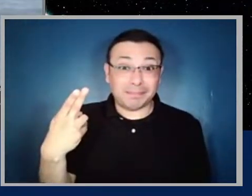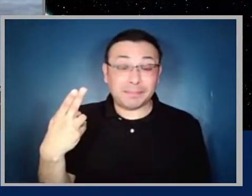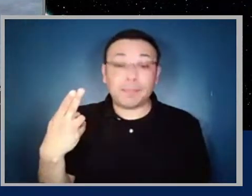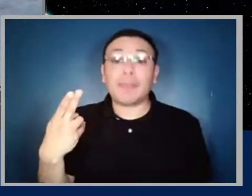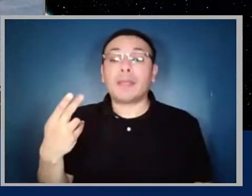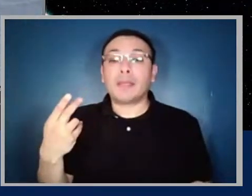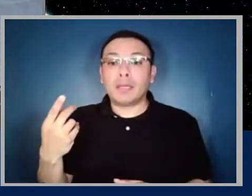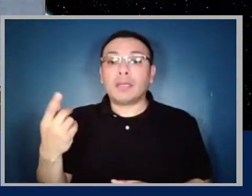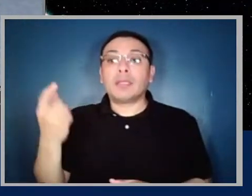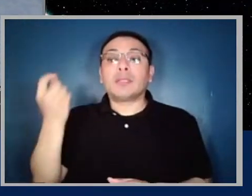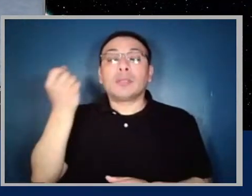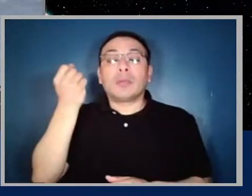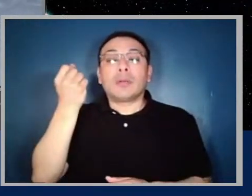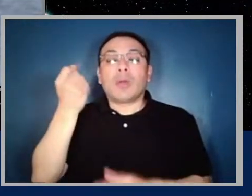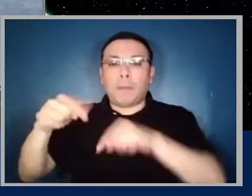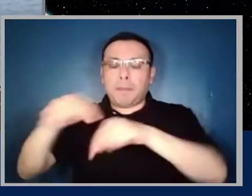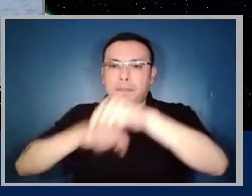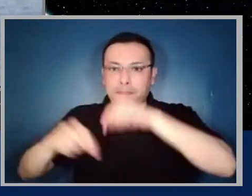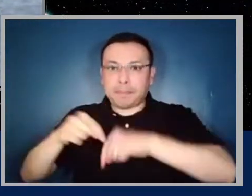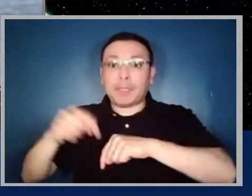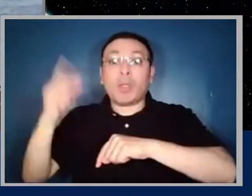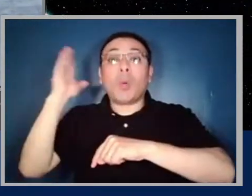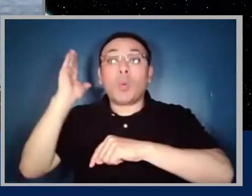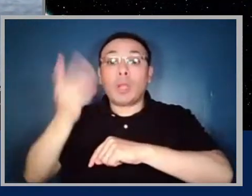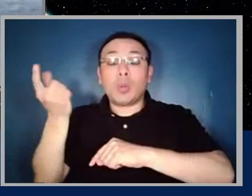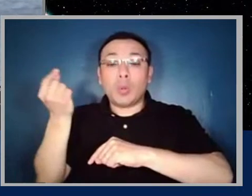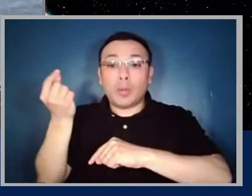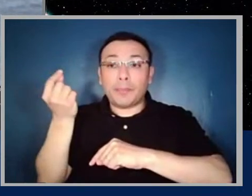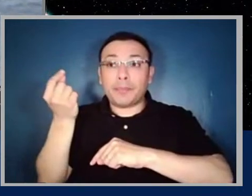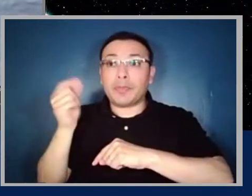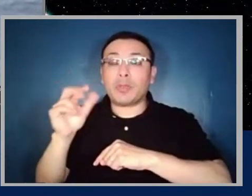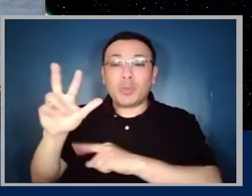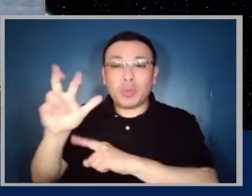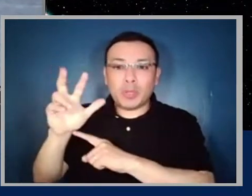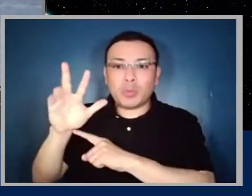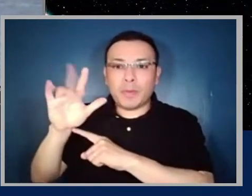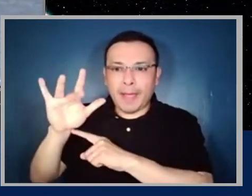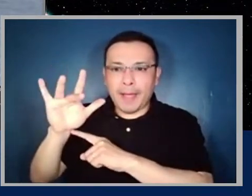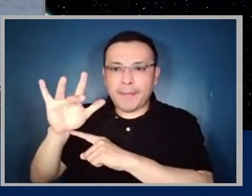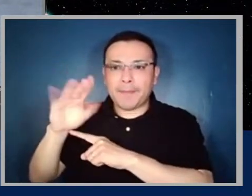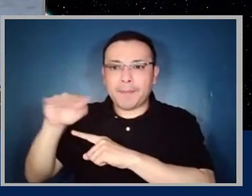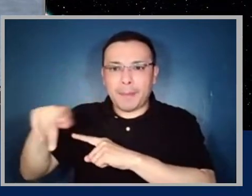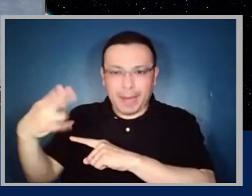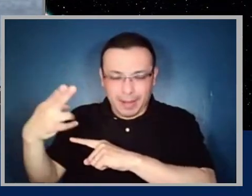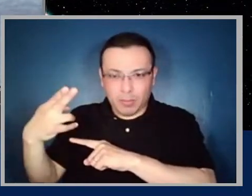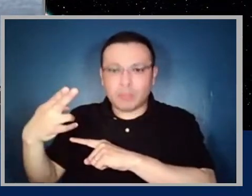skip reentry that helps slow it down to about 325 miles per hour. And then we do the whole